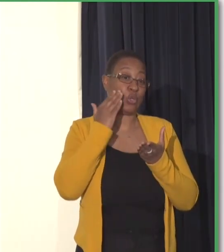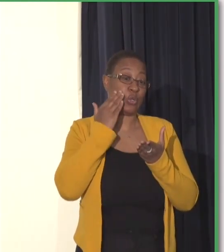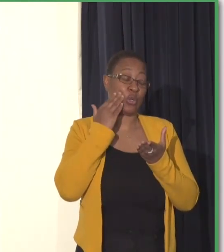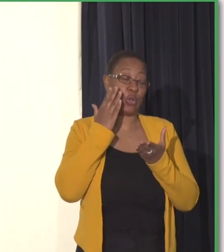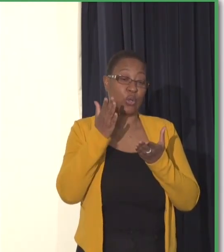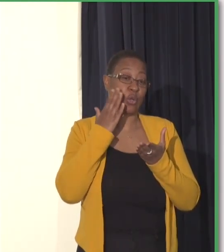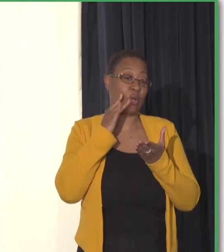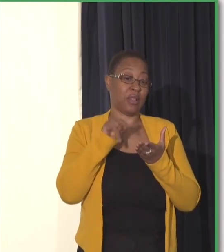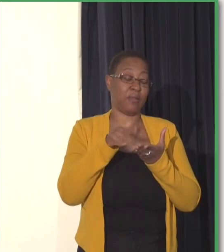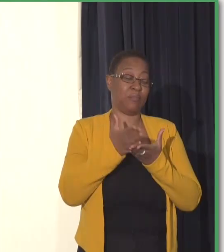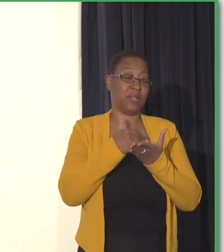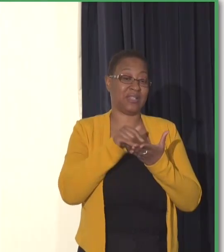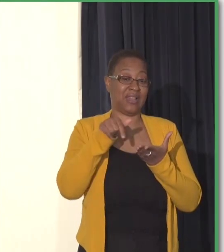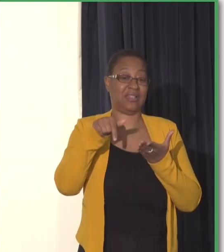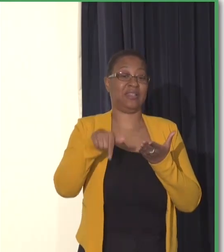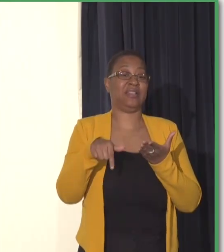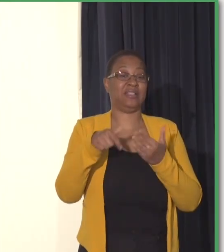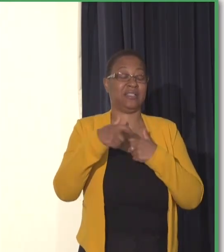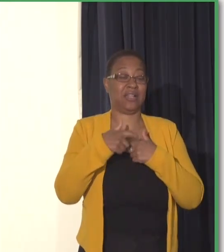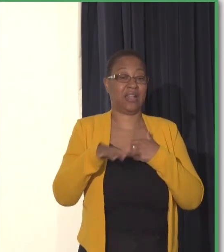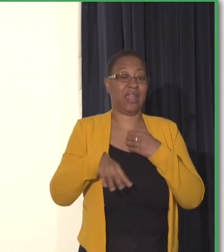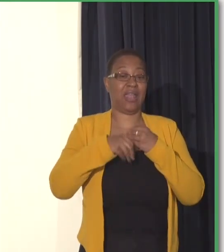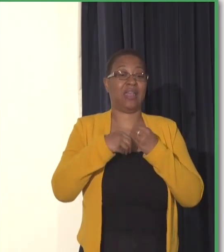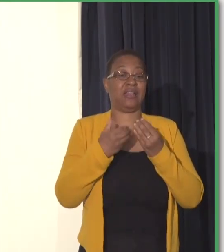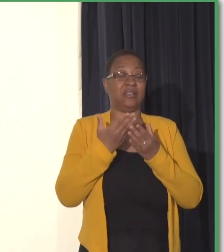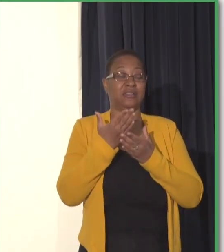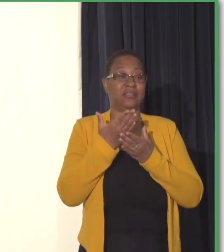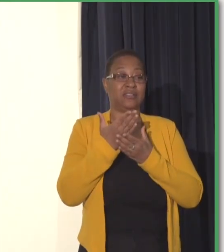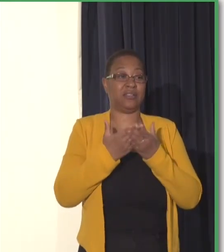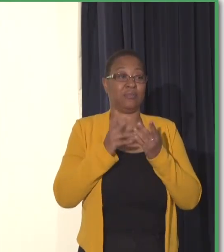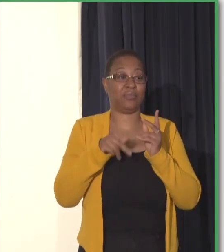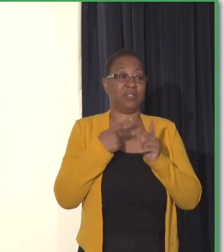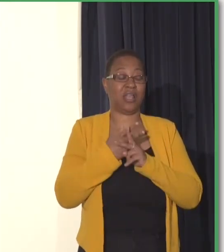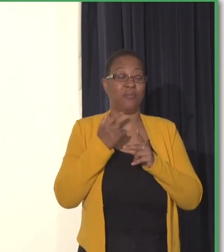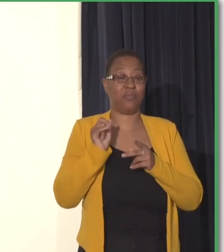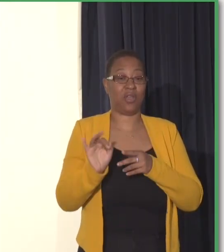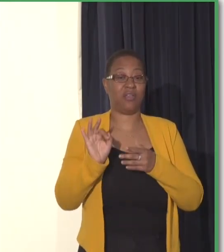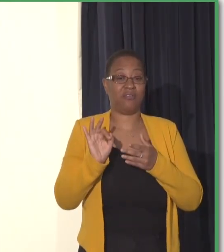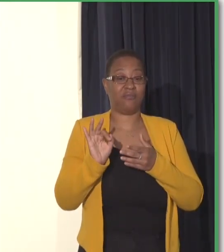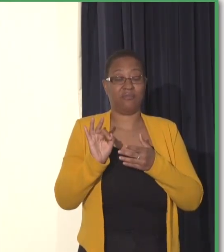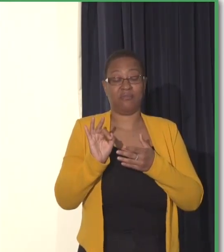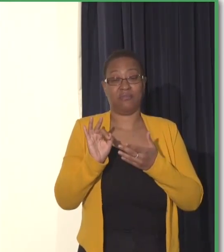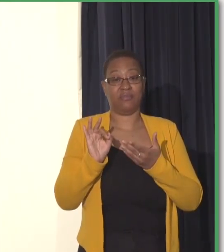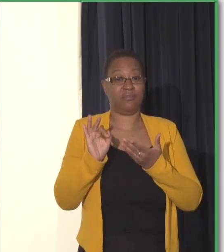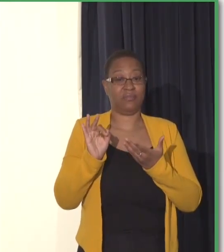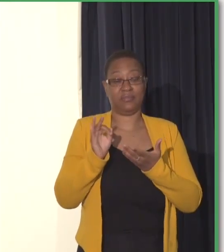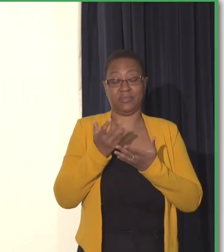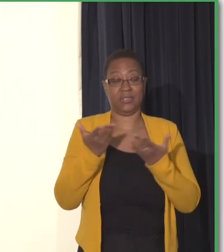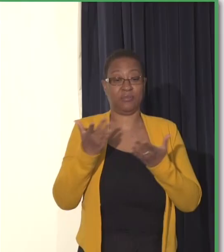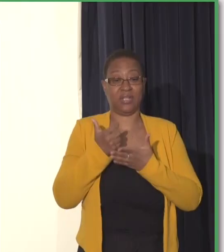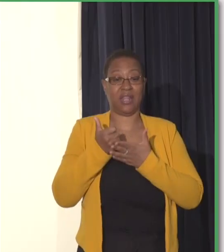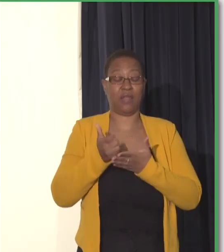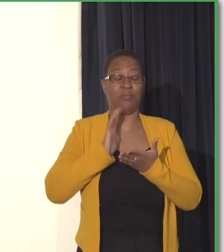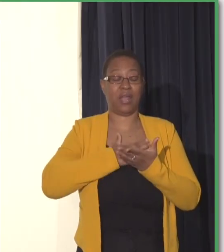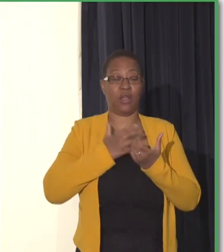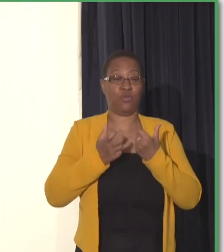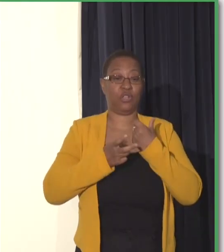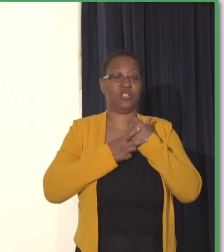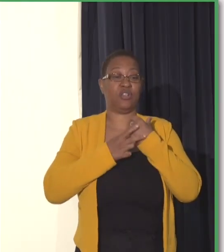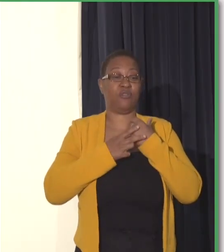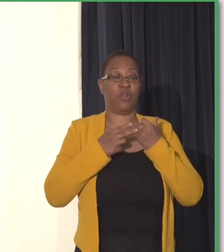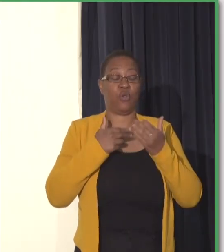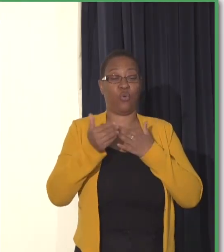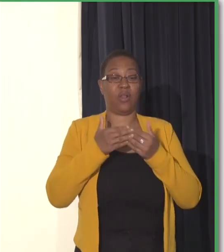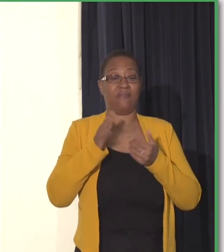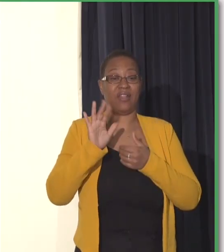this budget at this time, just to add some type of cause or something to help our reservists. I mean, whatever